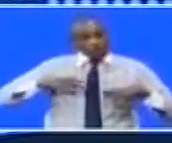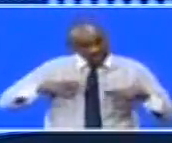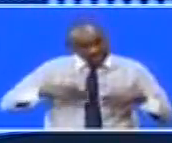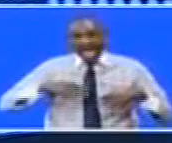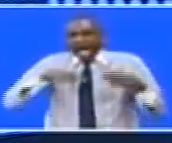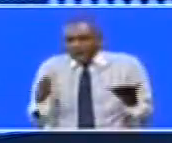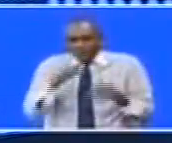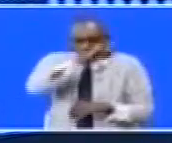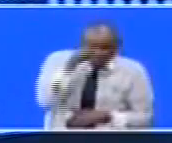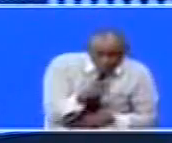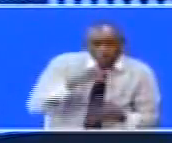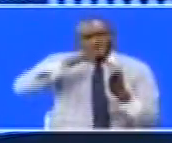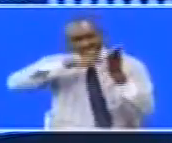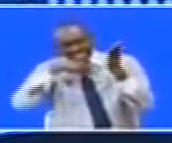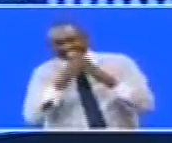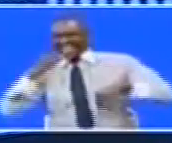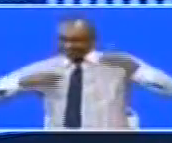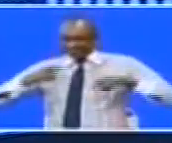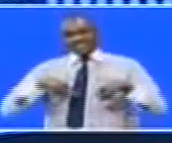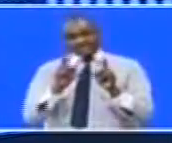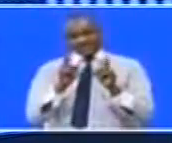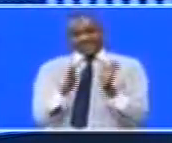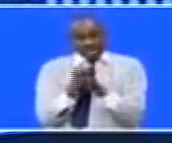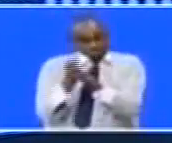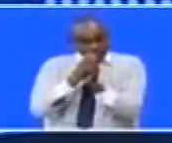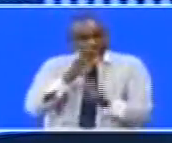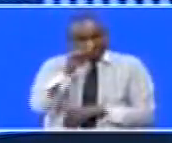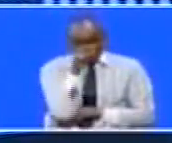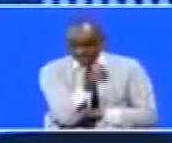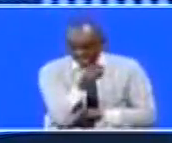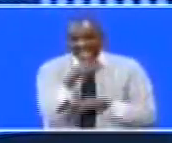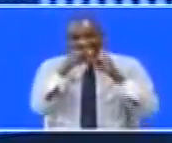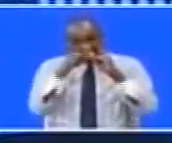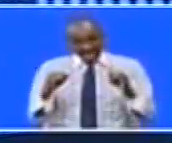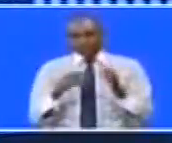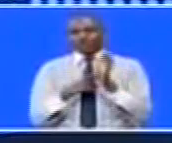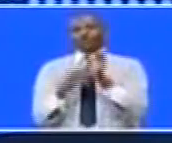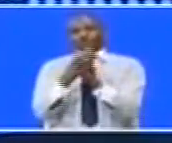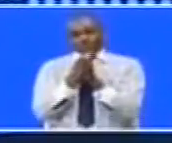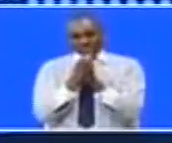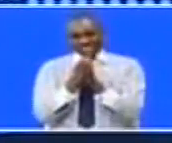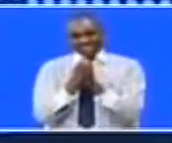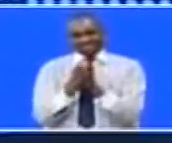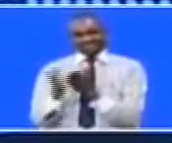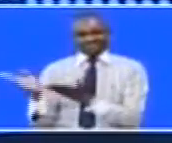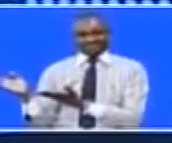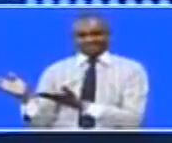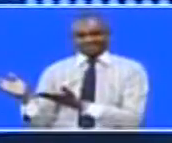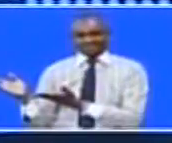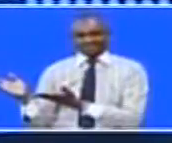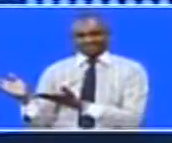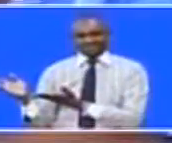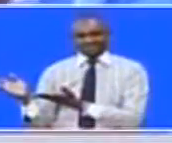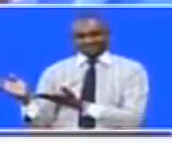by drawing, painting and having fun. KTN's Carol Nderi visited the Art Camp to bring us the following story.